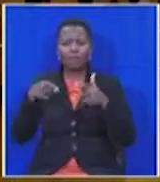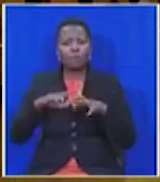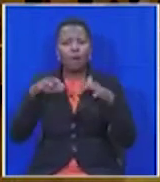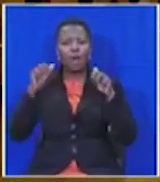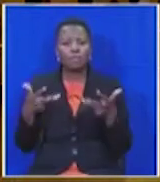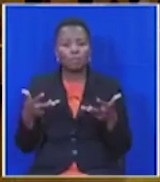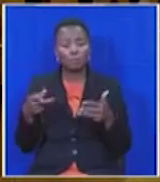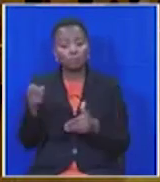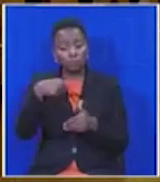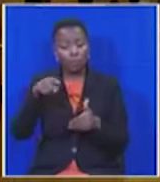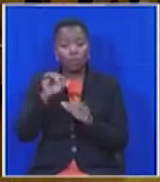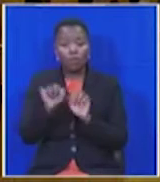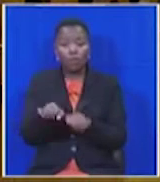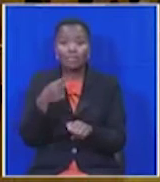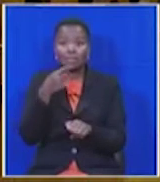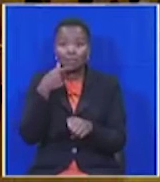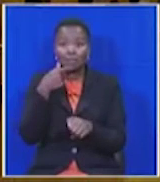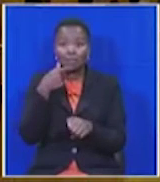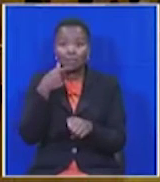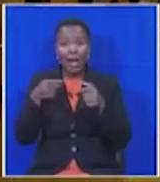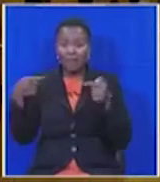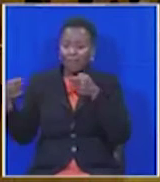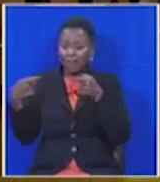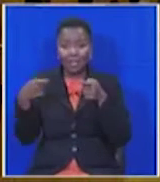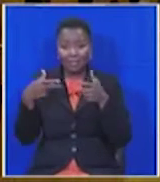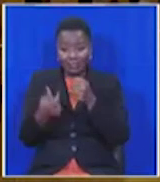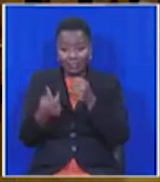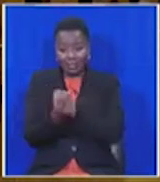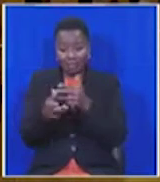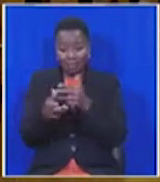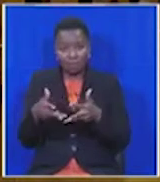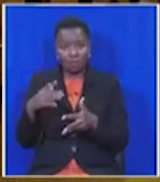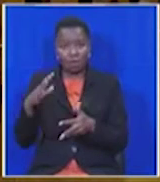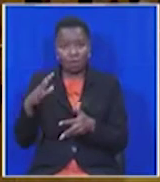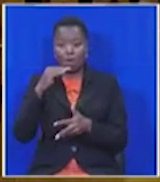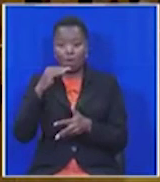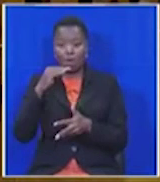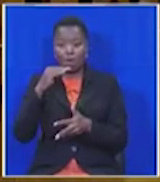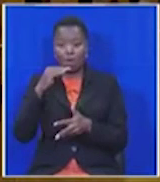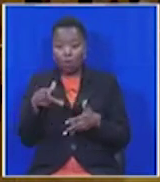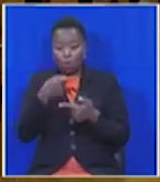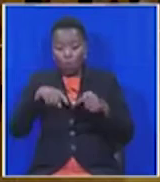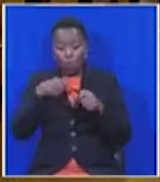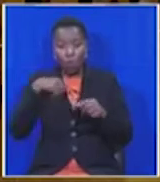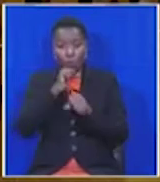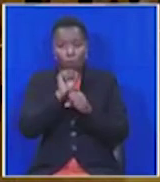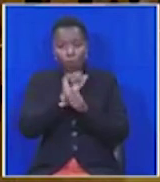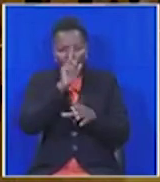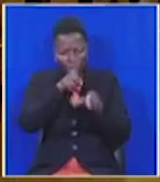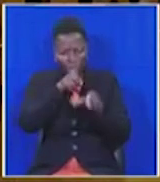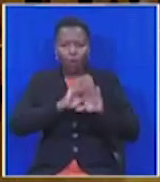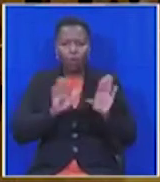can all agree that the violence that has taken over our Parliament not only degrades what we stand for, but certainly the